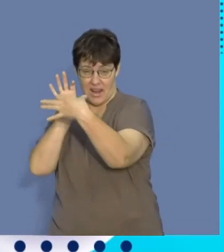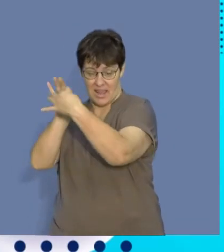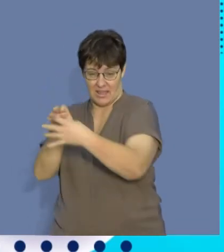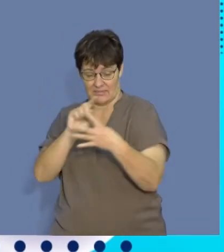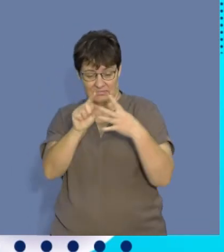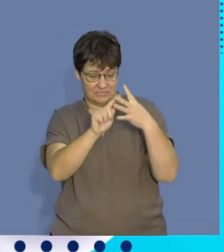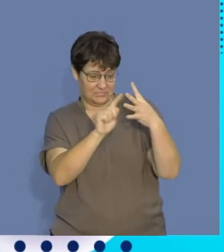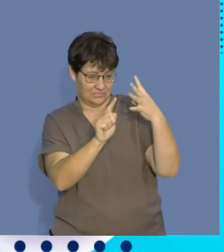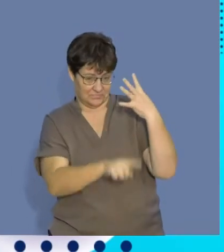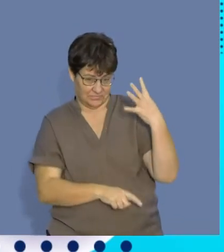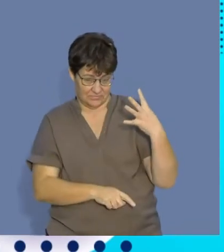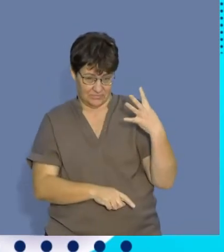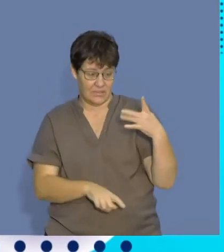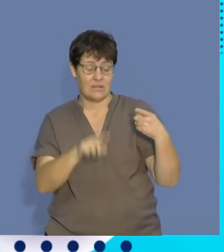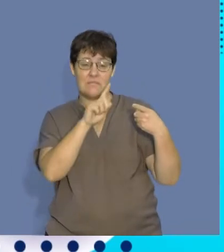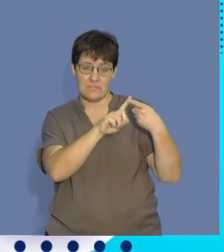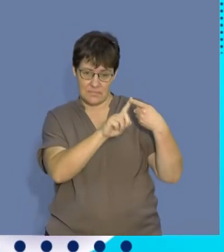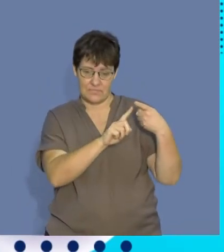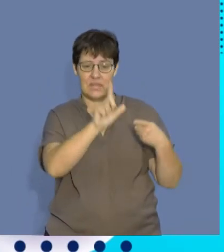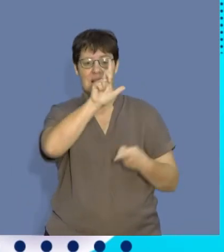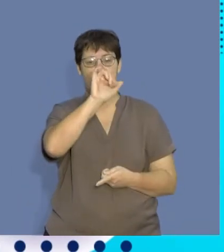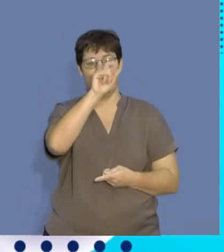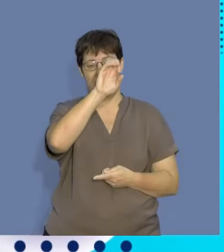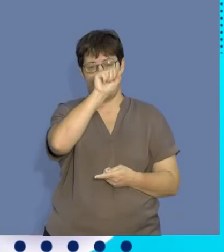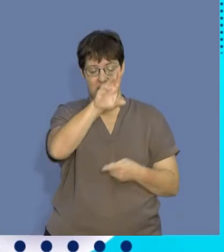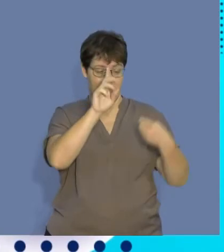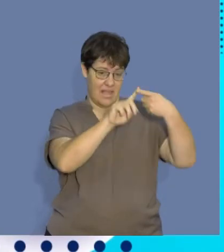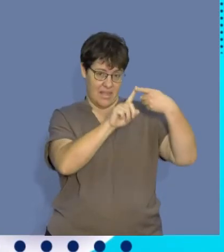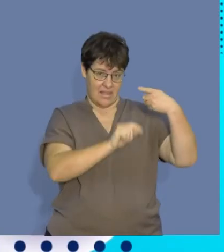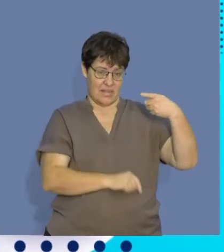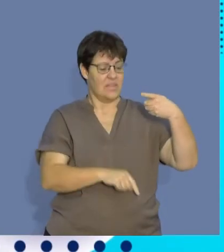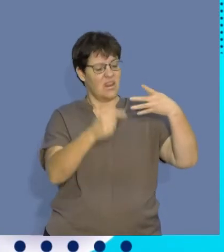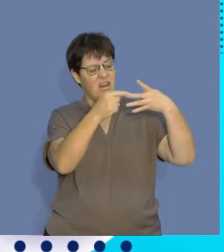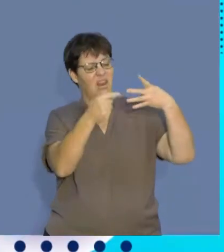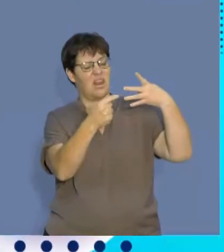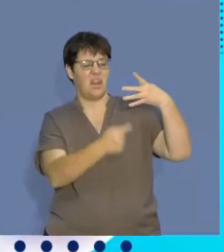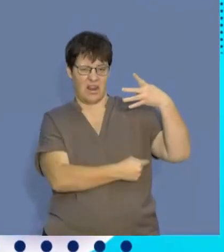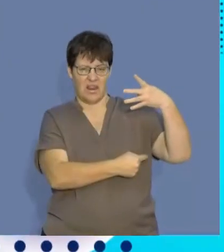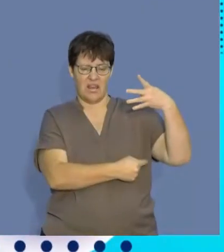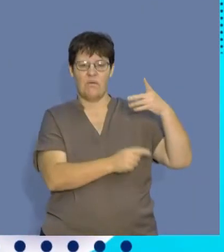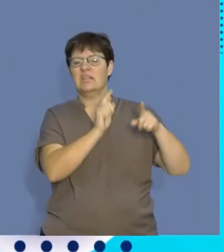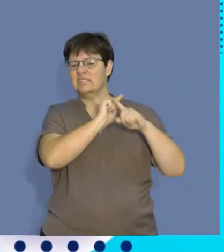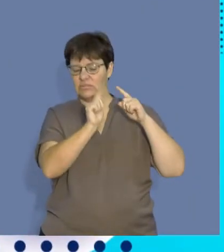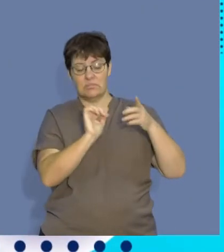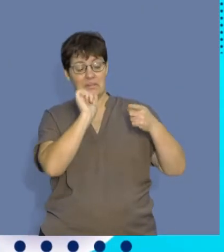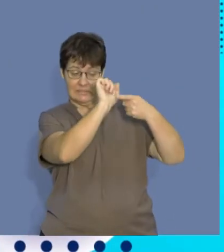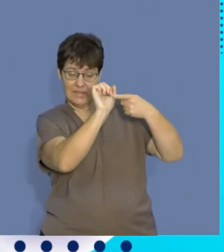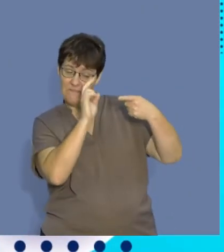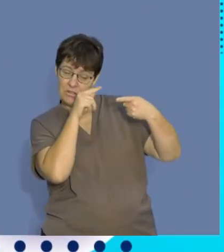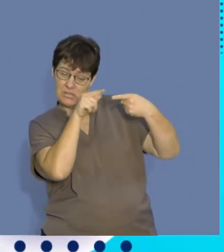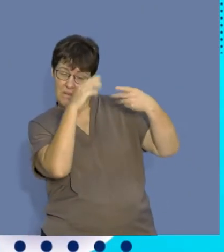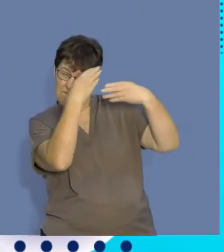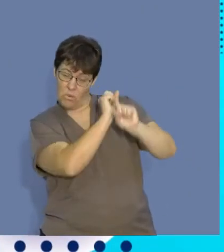first type of a function, which we call a linear function. And then we're going to look at all the features that have to do with a